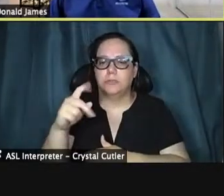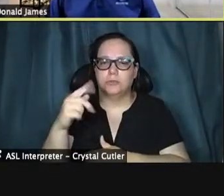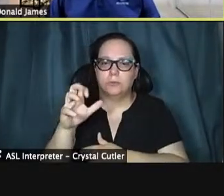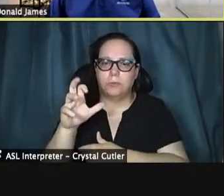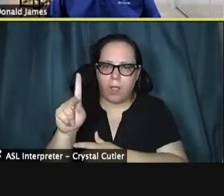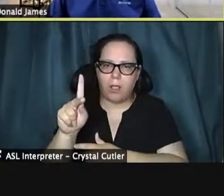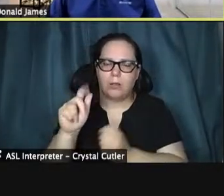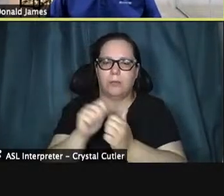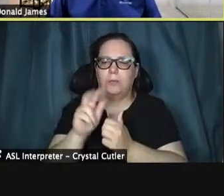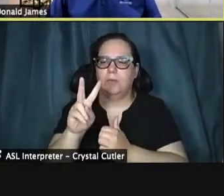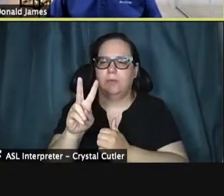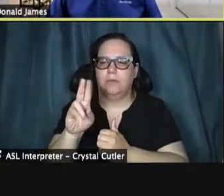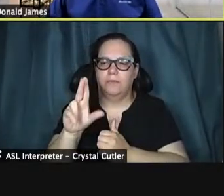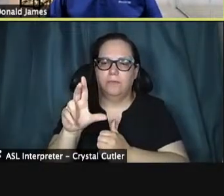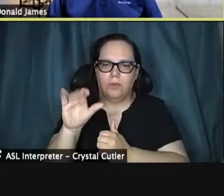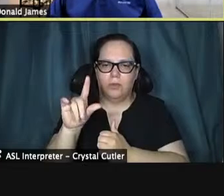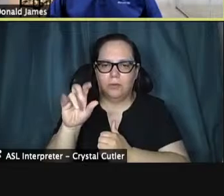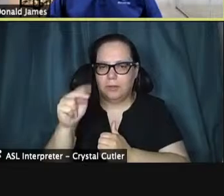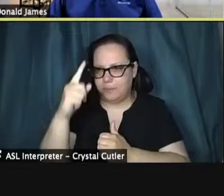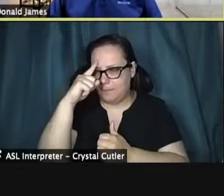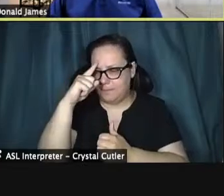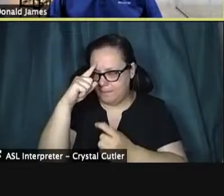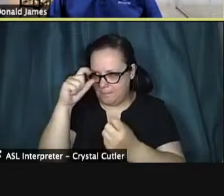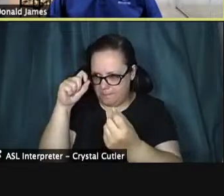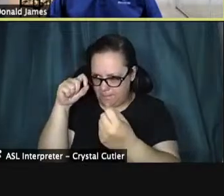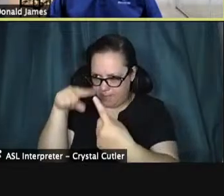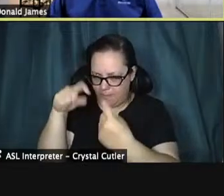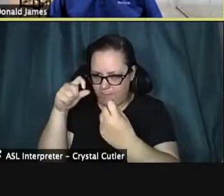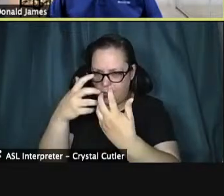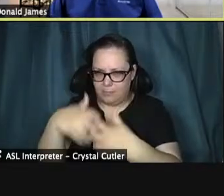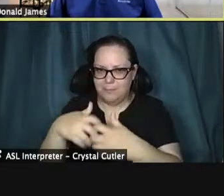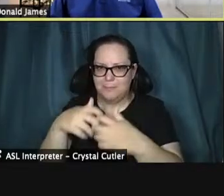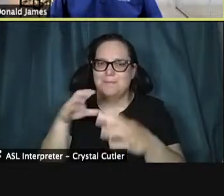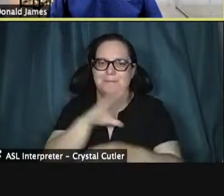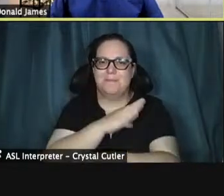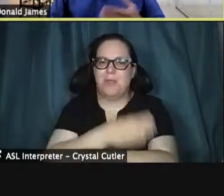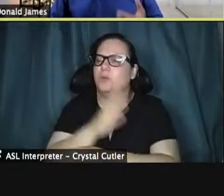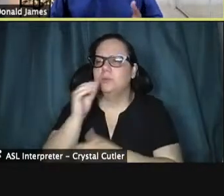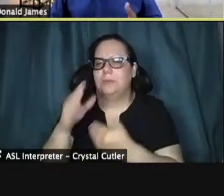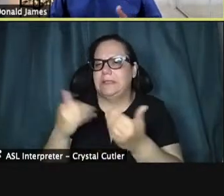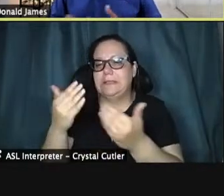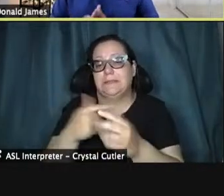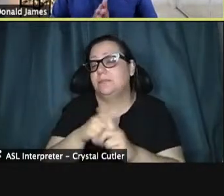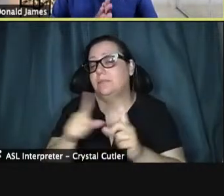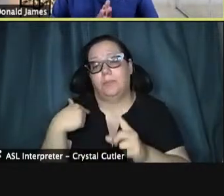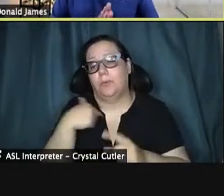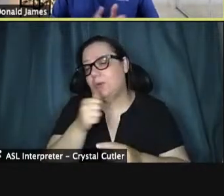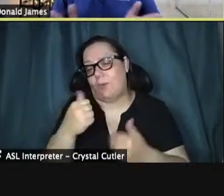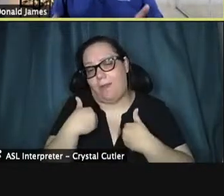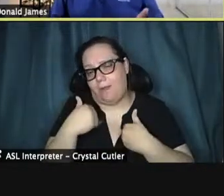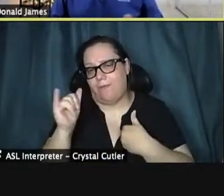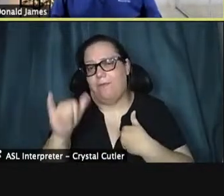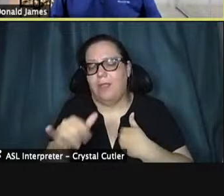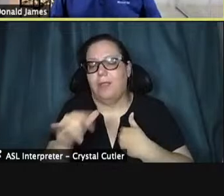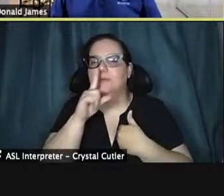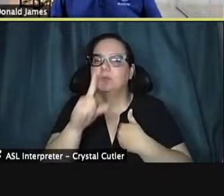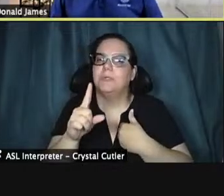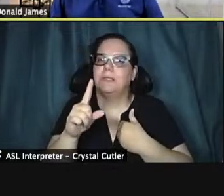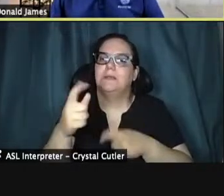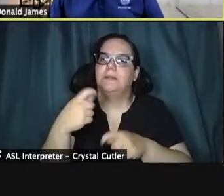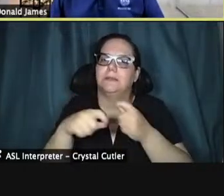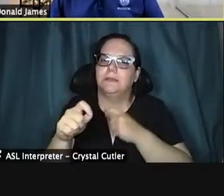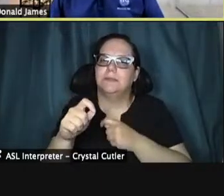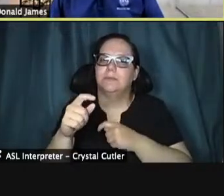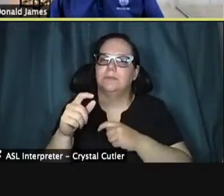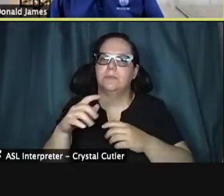our task would be easy. Since we don't have those powers, presence listening gets us closer to capturing the signals we receive from